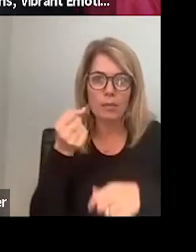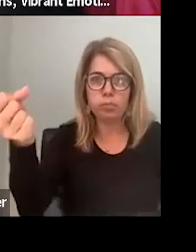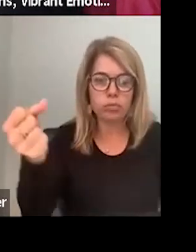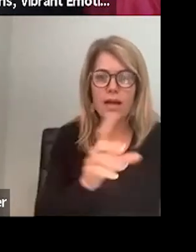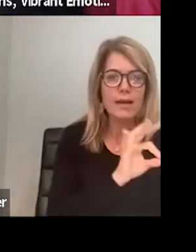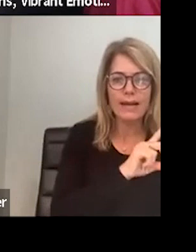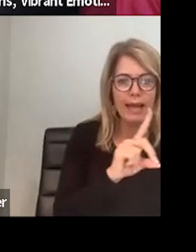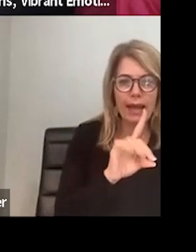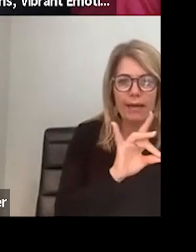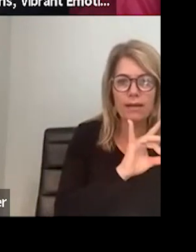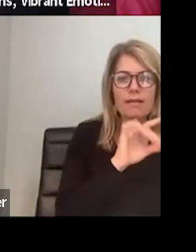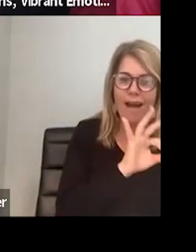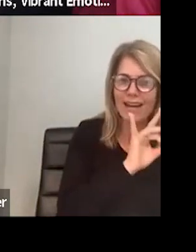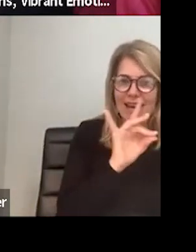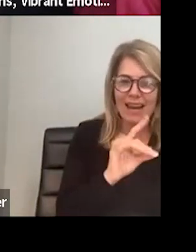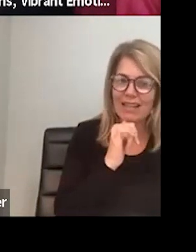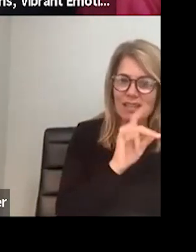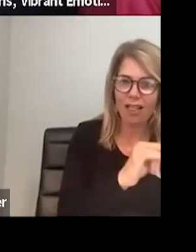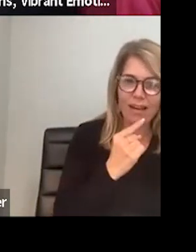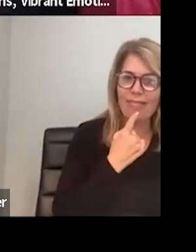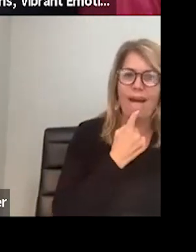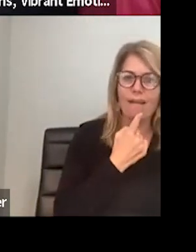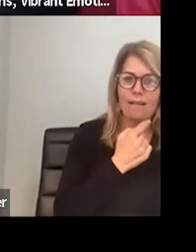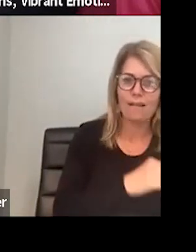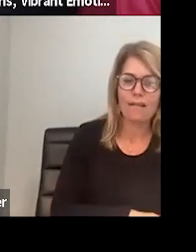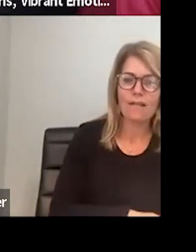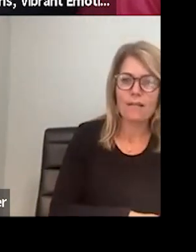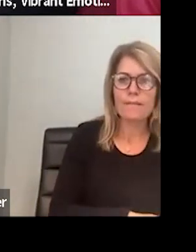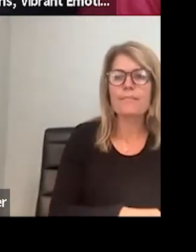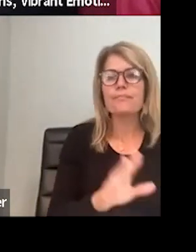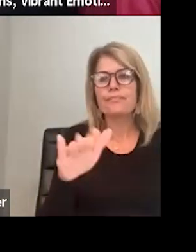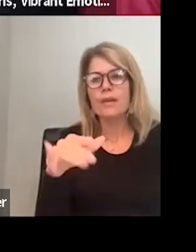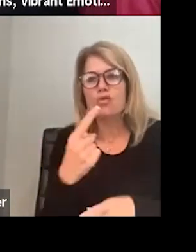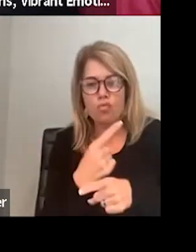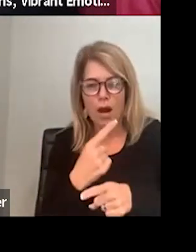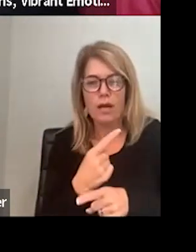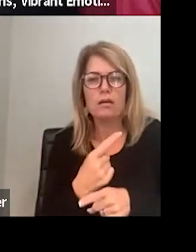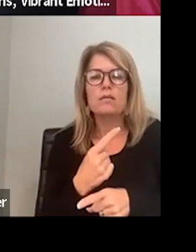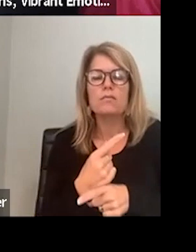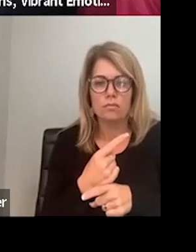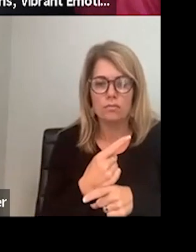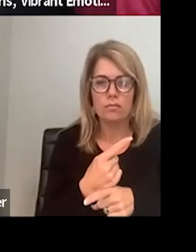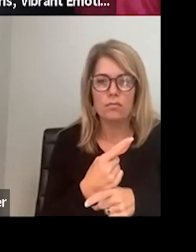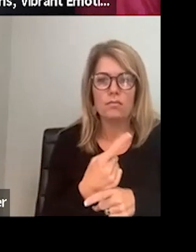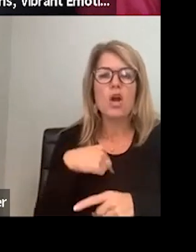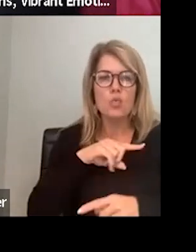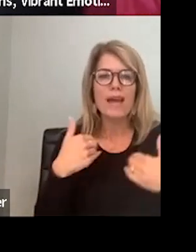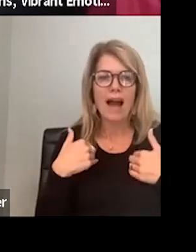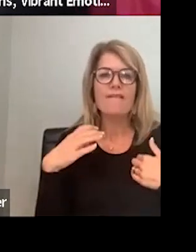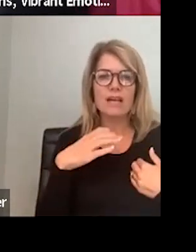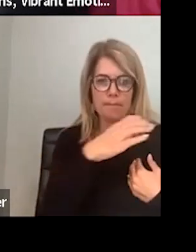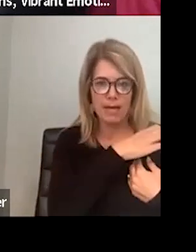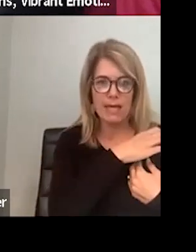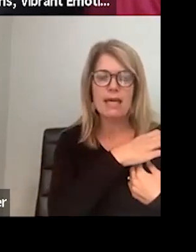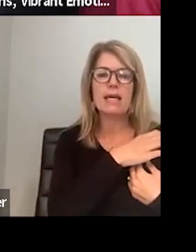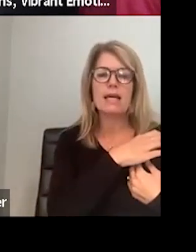that way. Yeah, and I'll add too for our role, we have committees, steering committees, we're